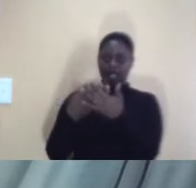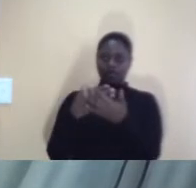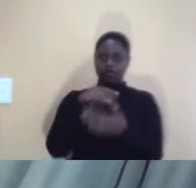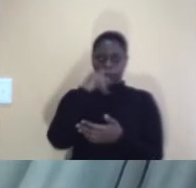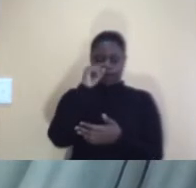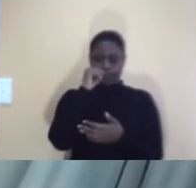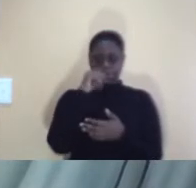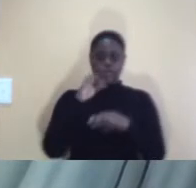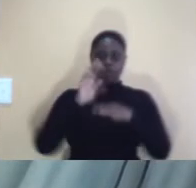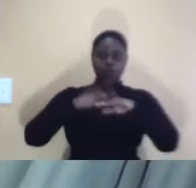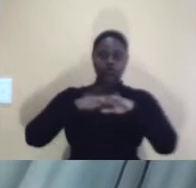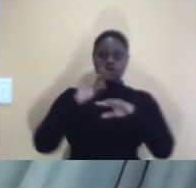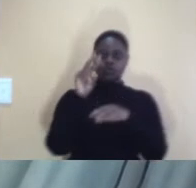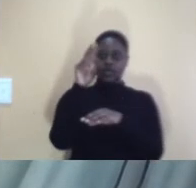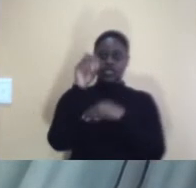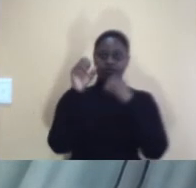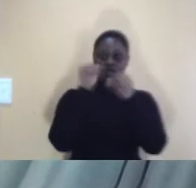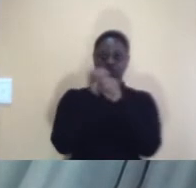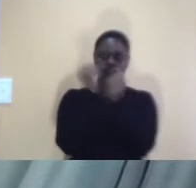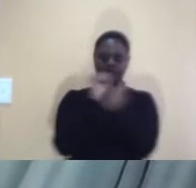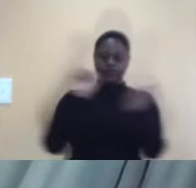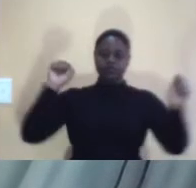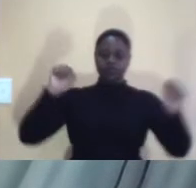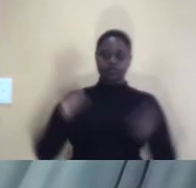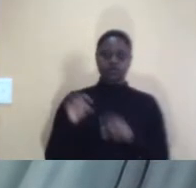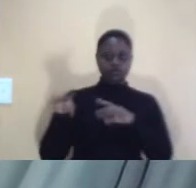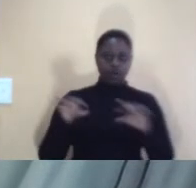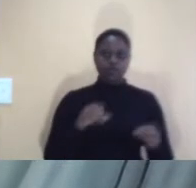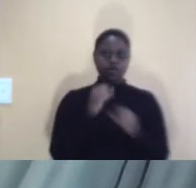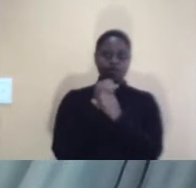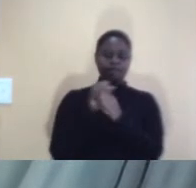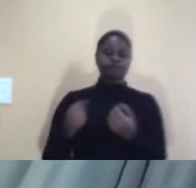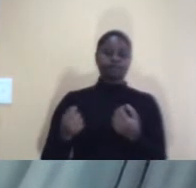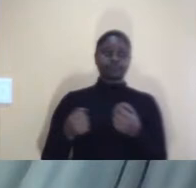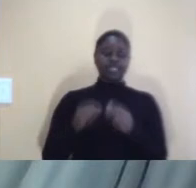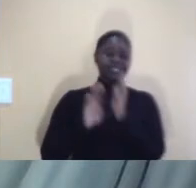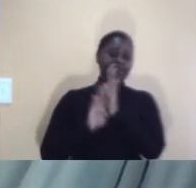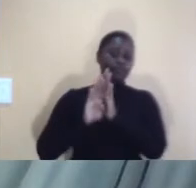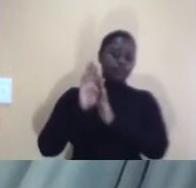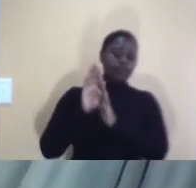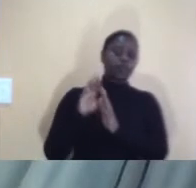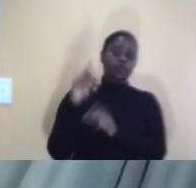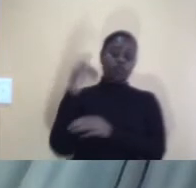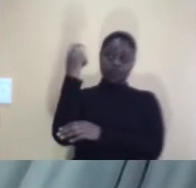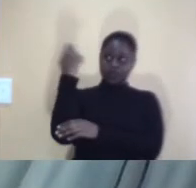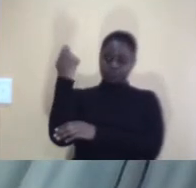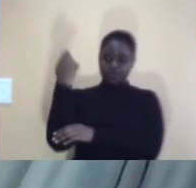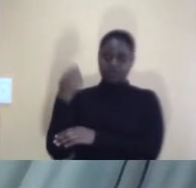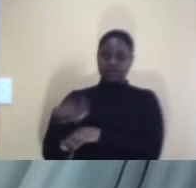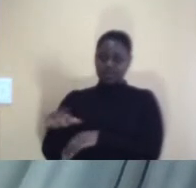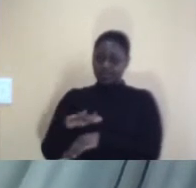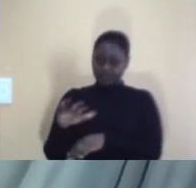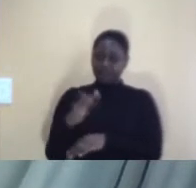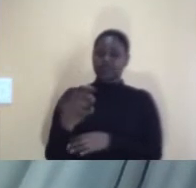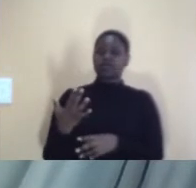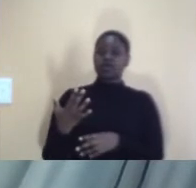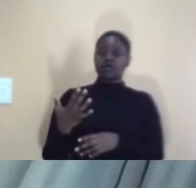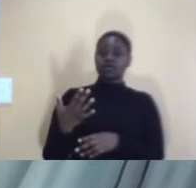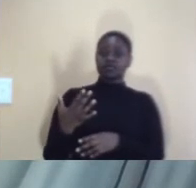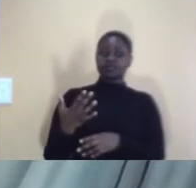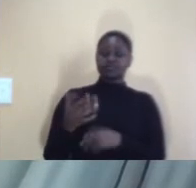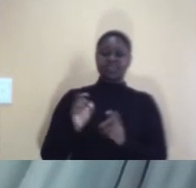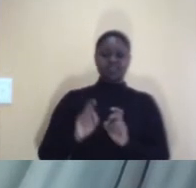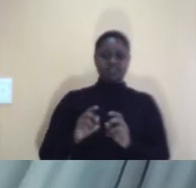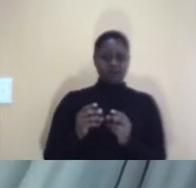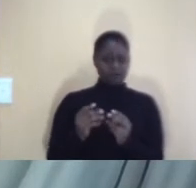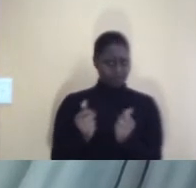than 20 years of democracy and struggling, the development of the rural areas are not taking place at a